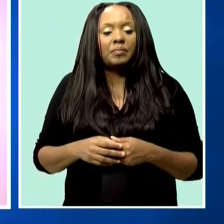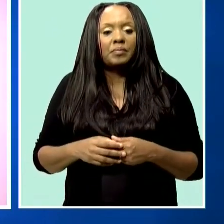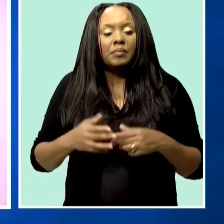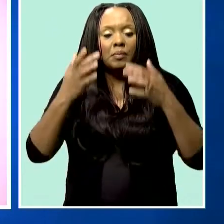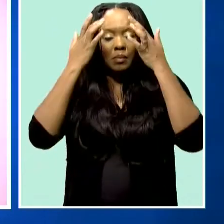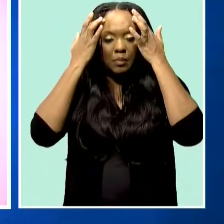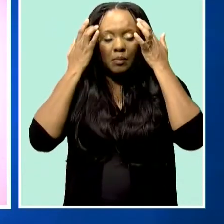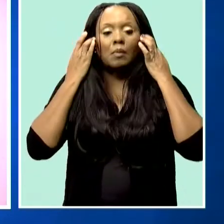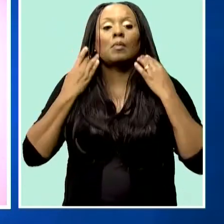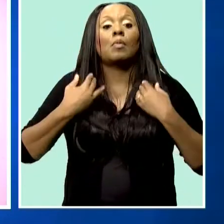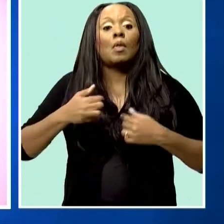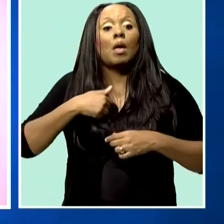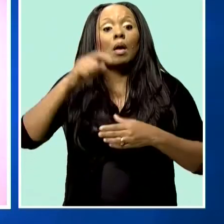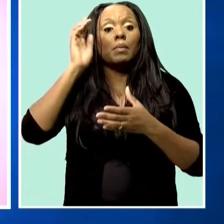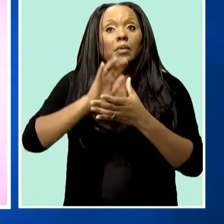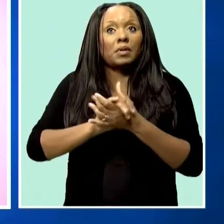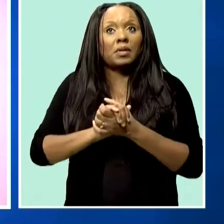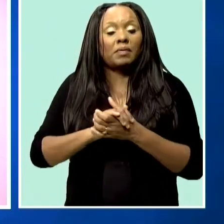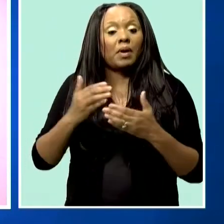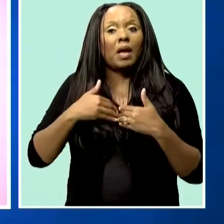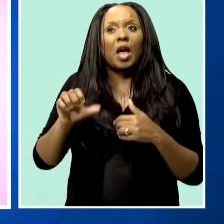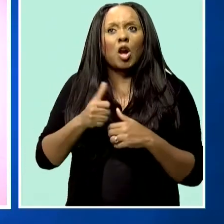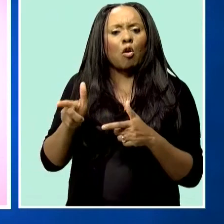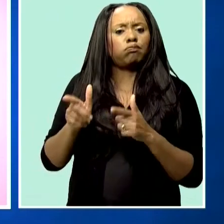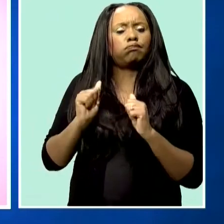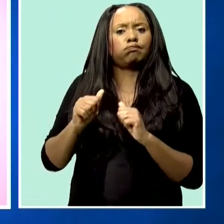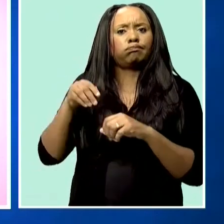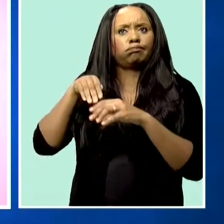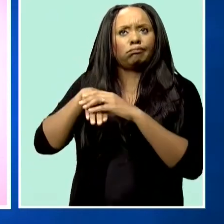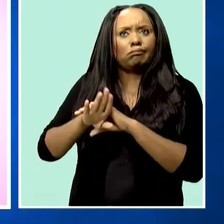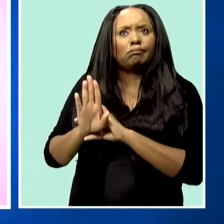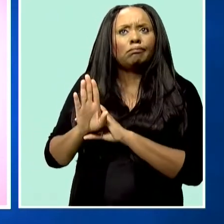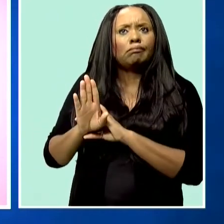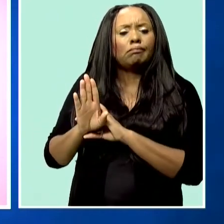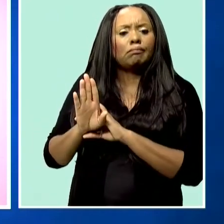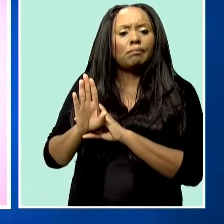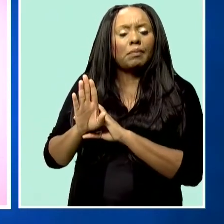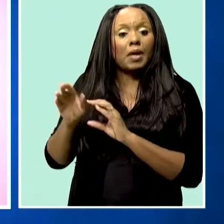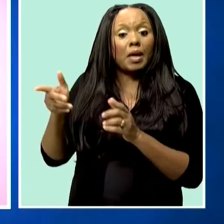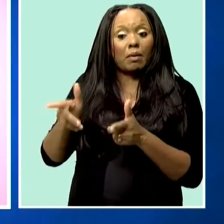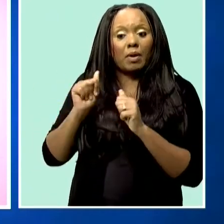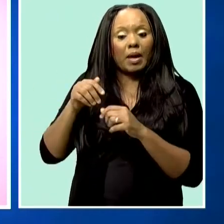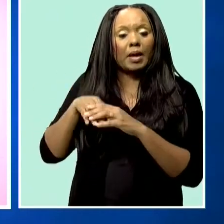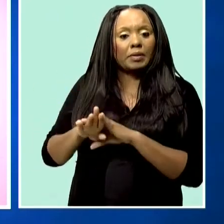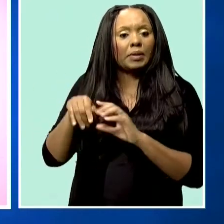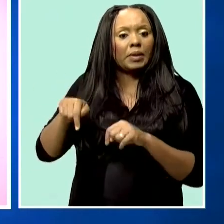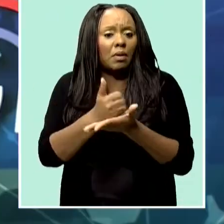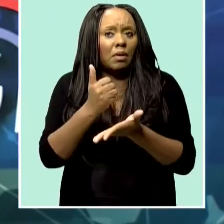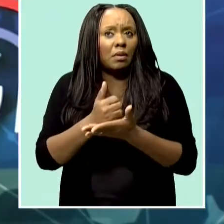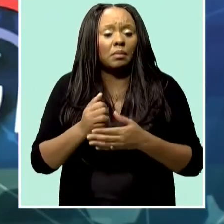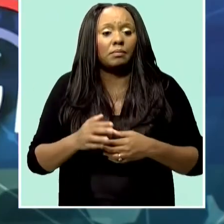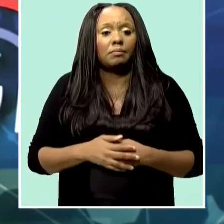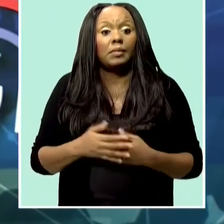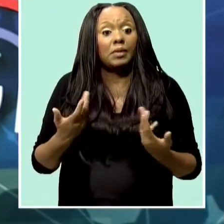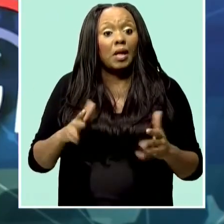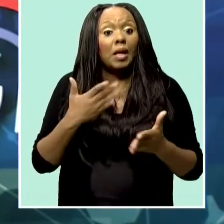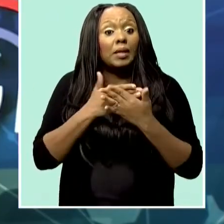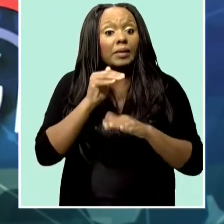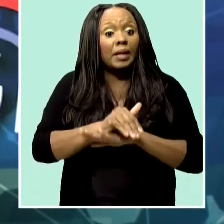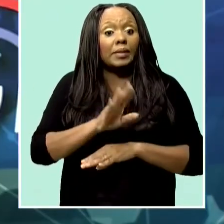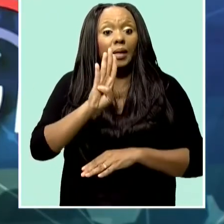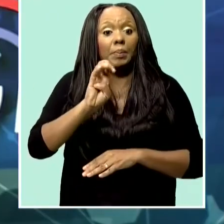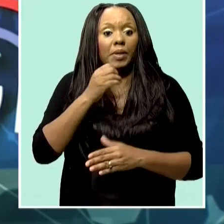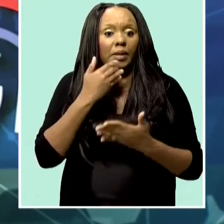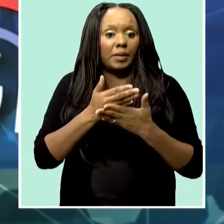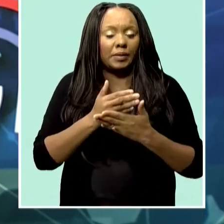that we've had an express entry provincial nomination this week. That's our news. Good